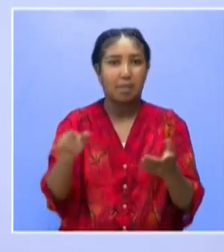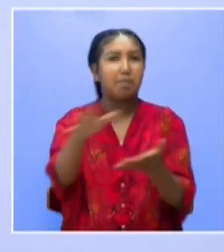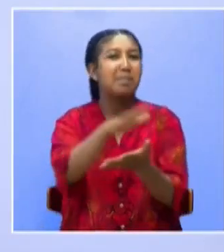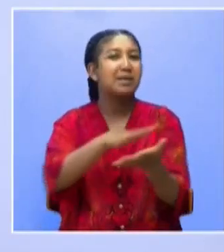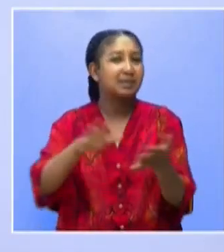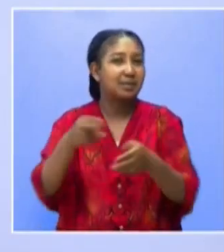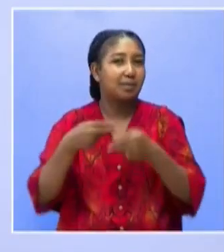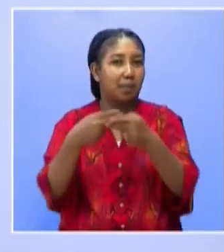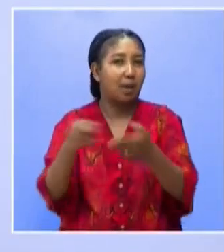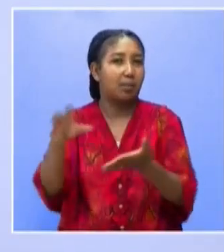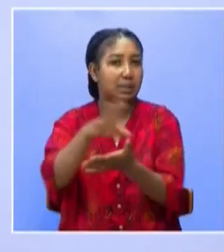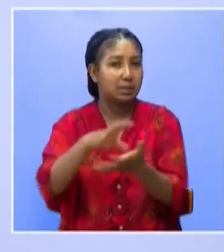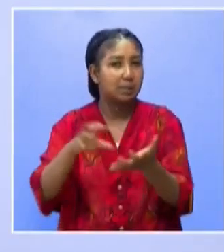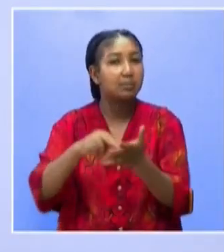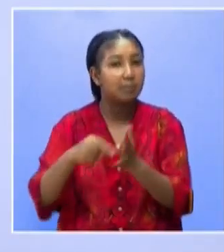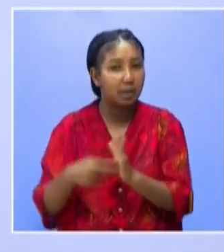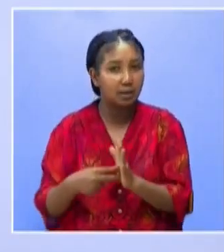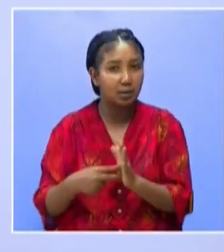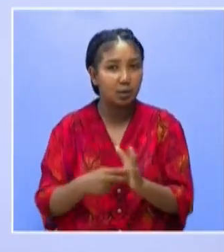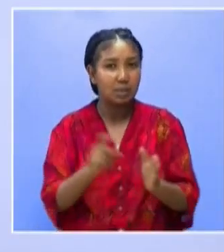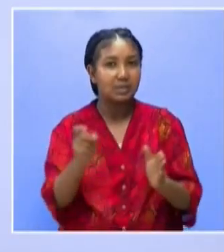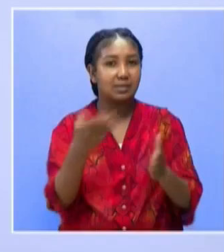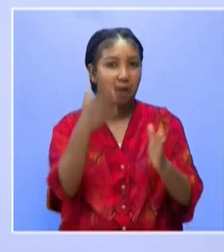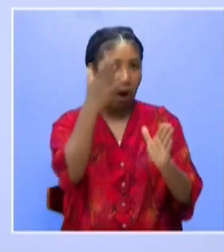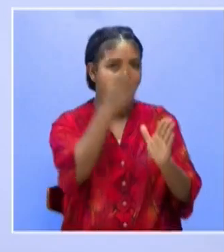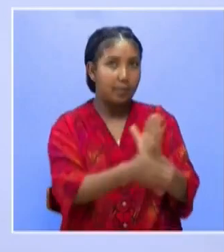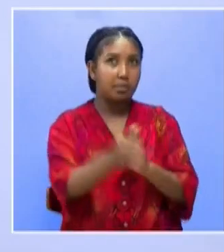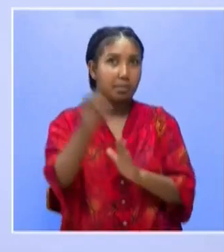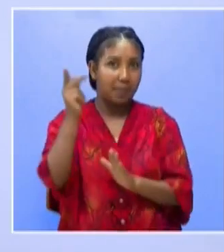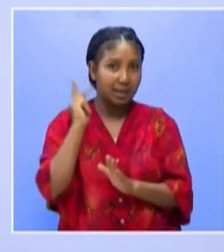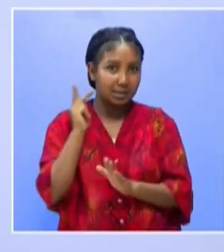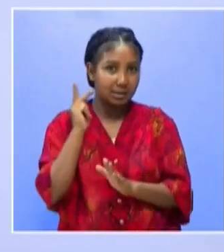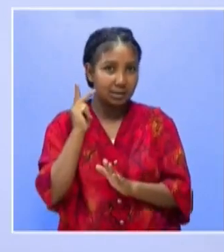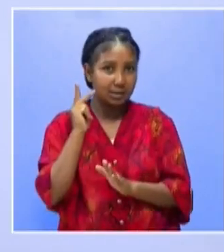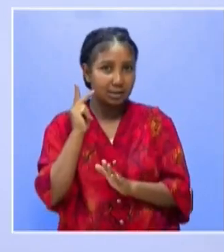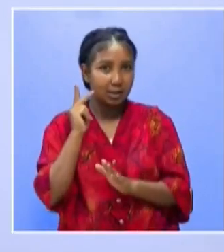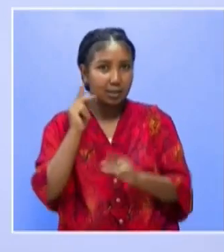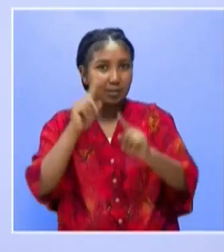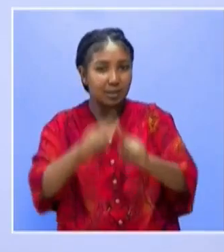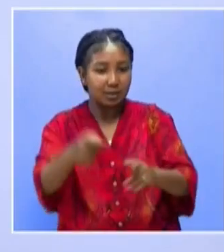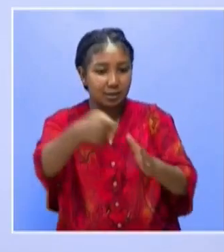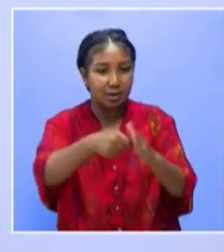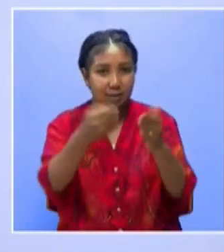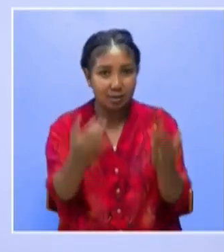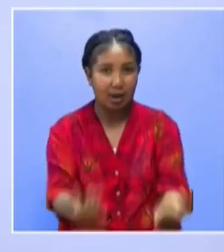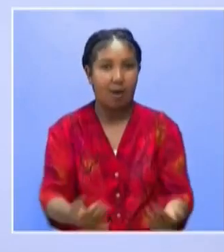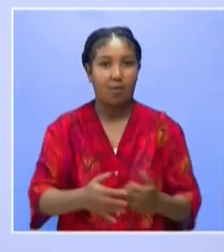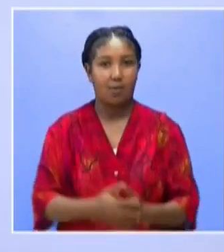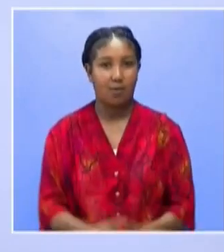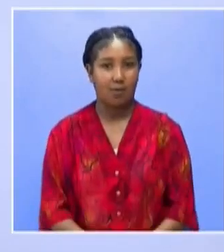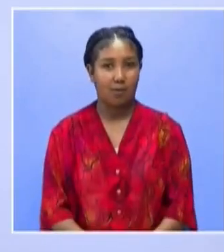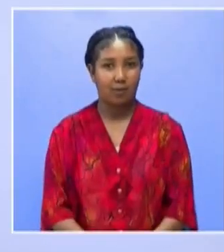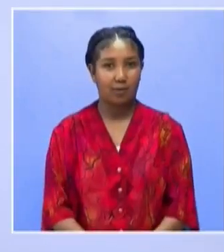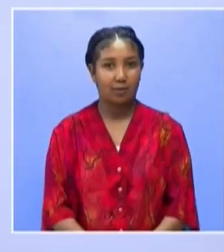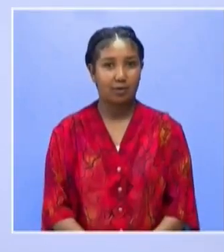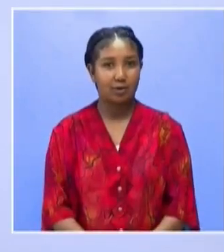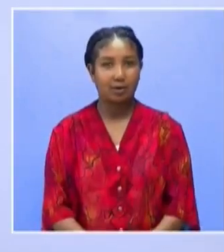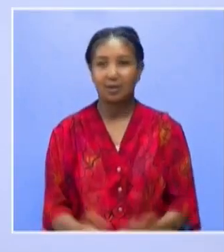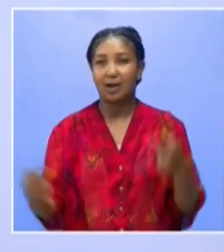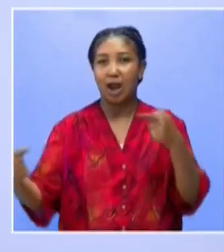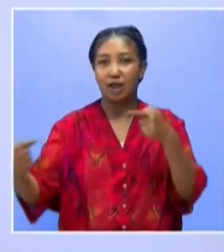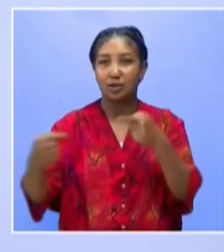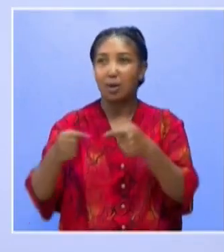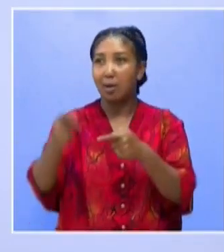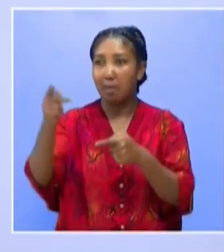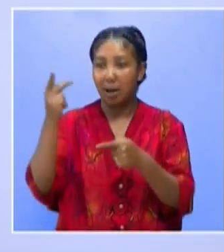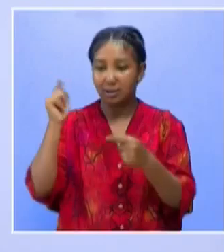tense. This means something happened in the past, but the result is the present. It has a relationship with